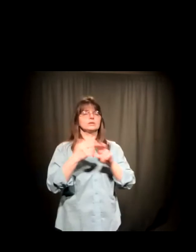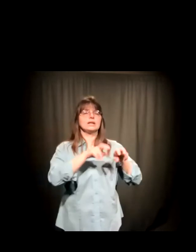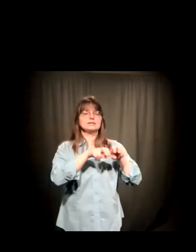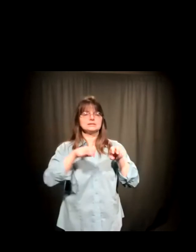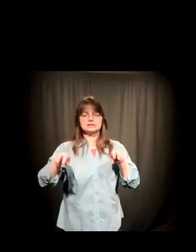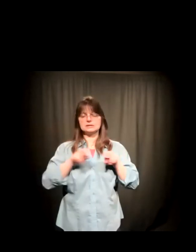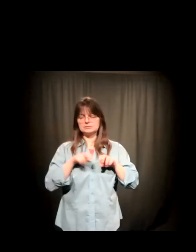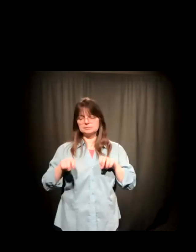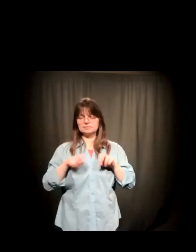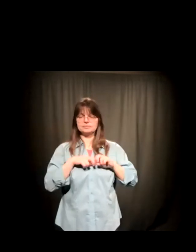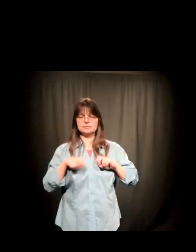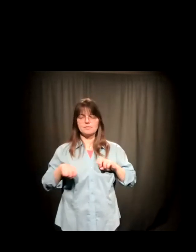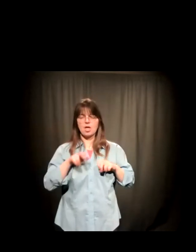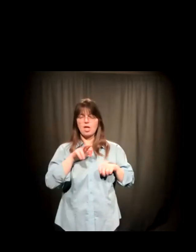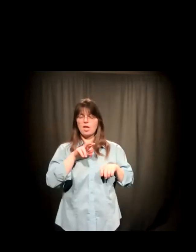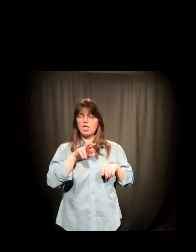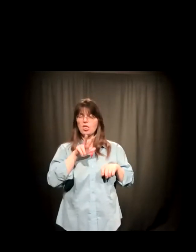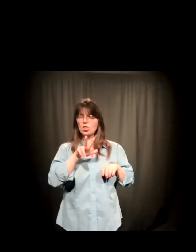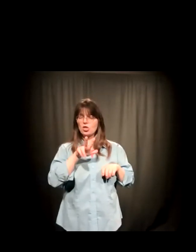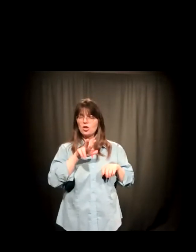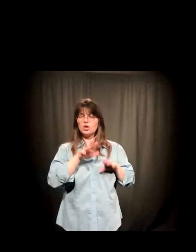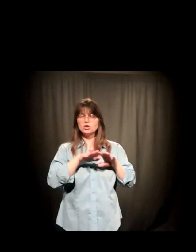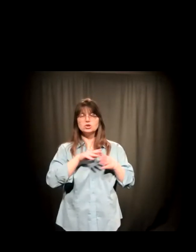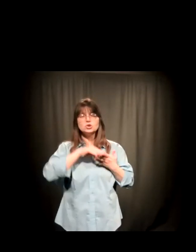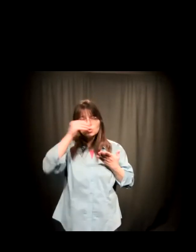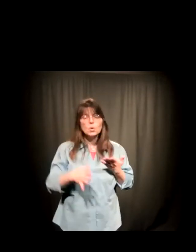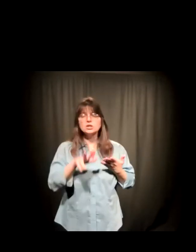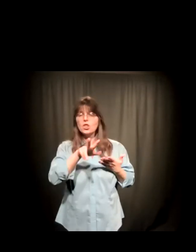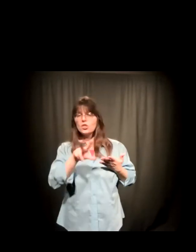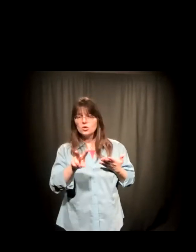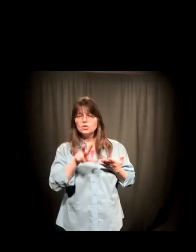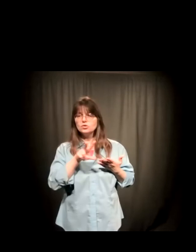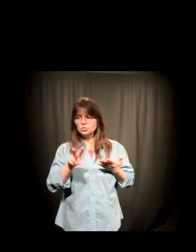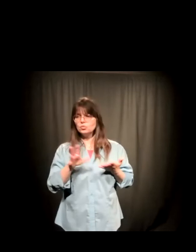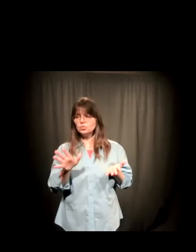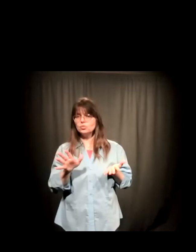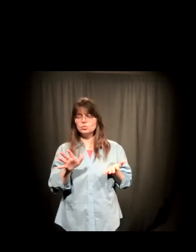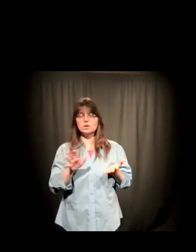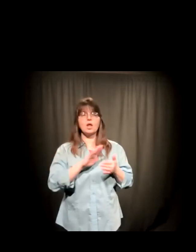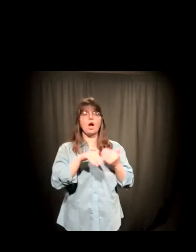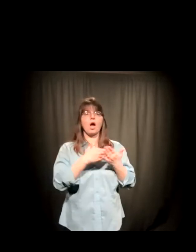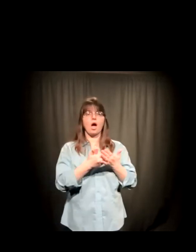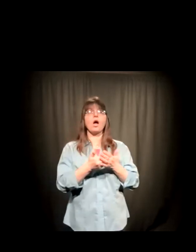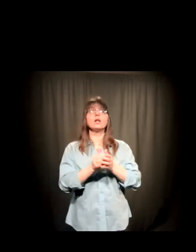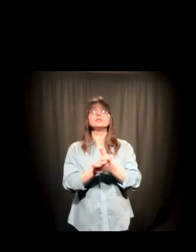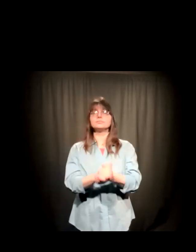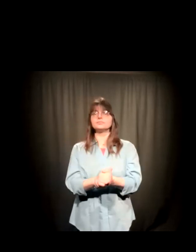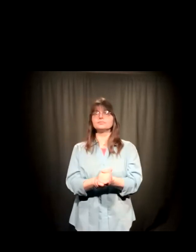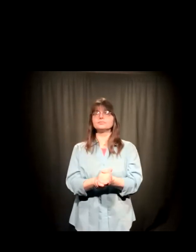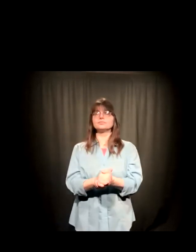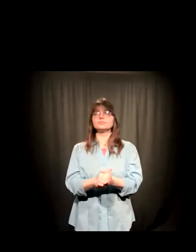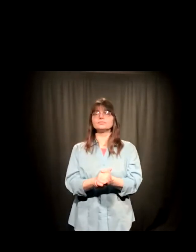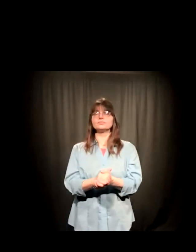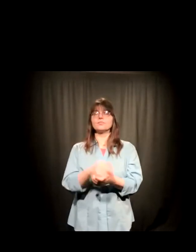There were 32 students, all of whom clasped their hands and watched Miss Fuller's lips as